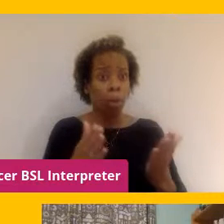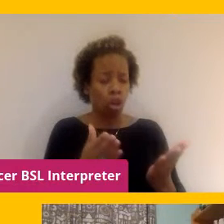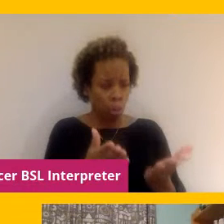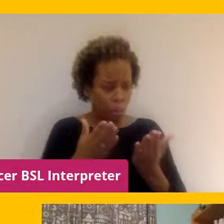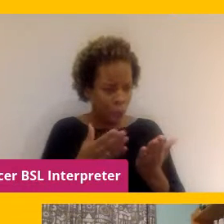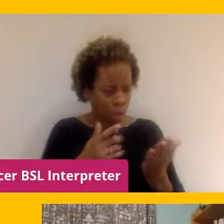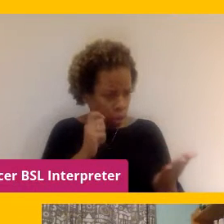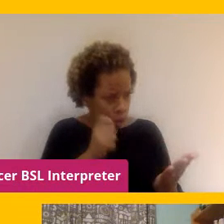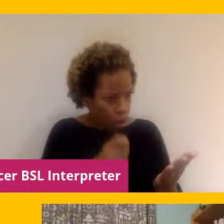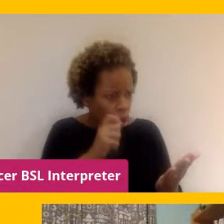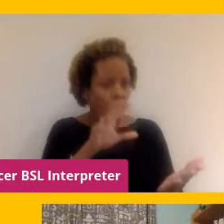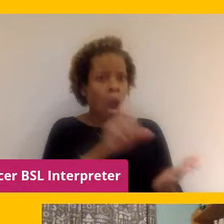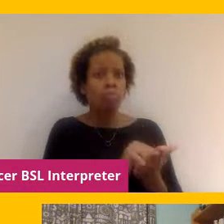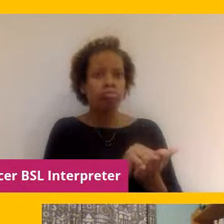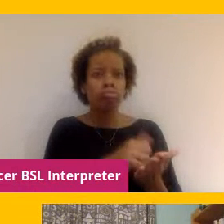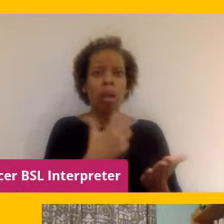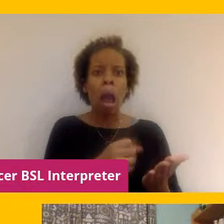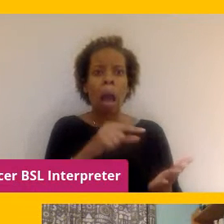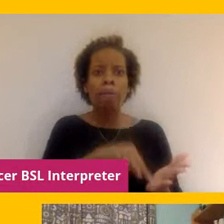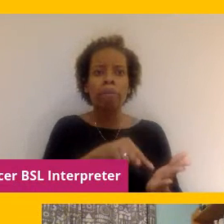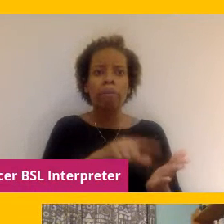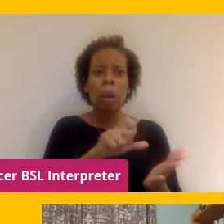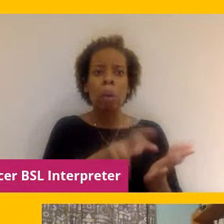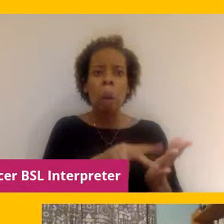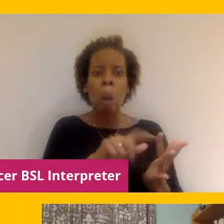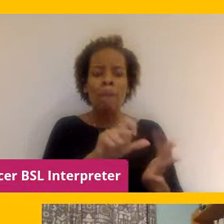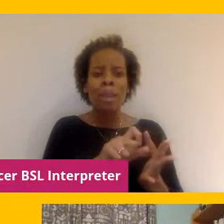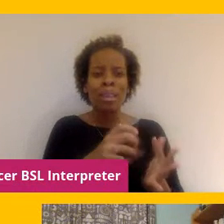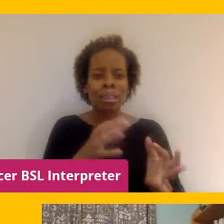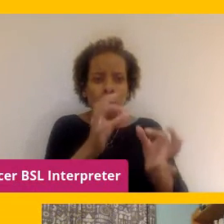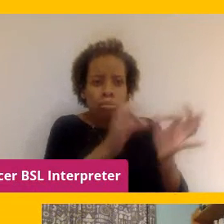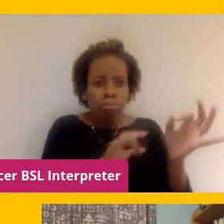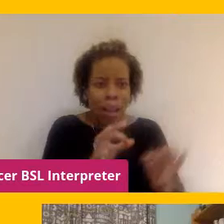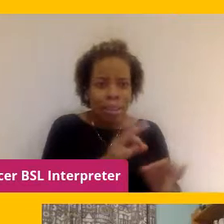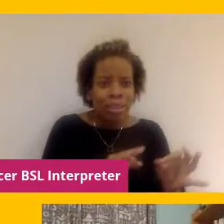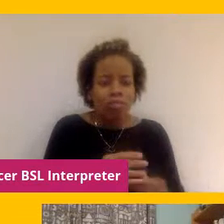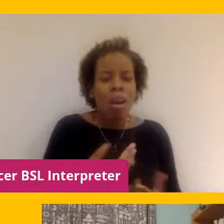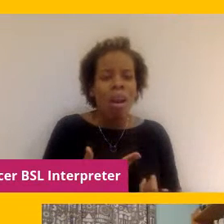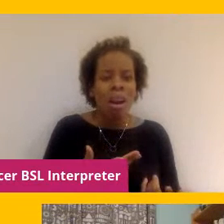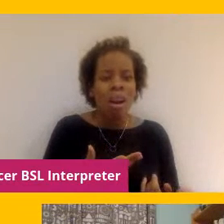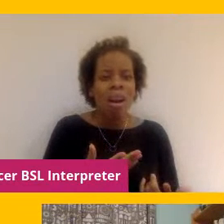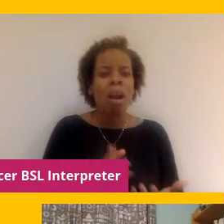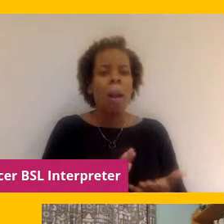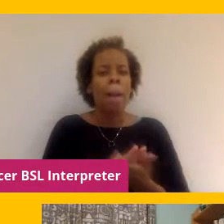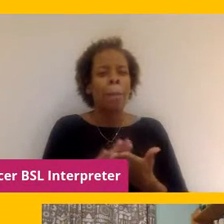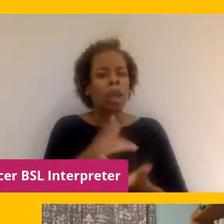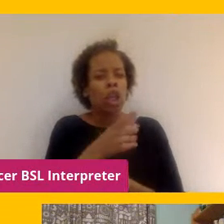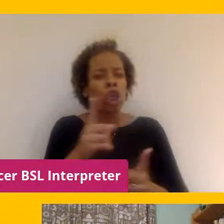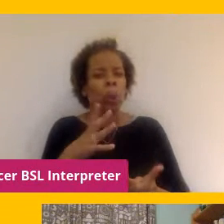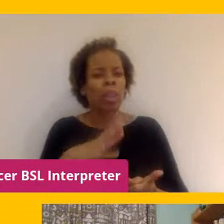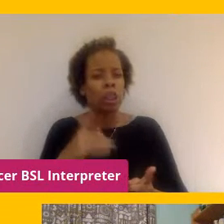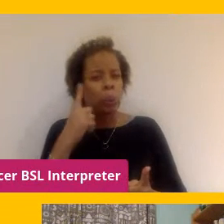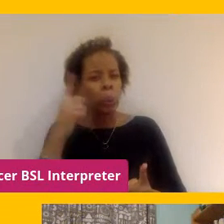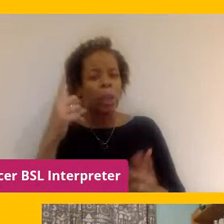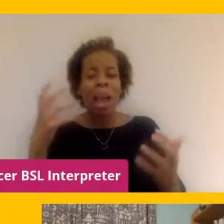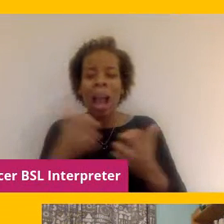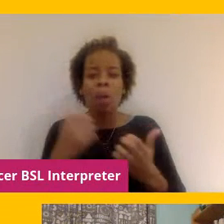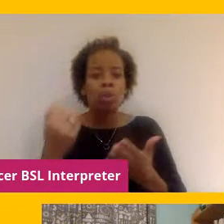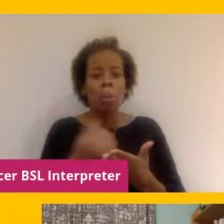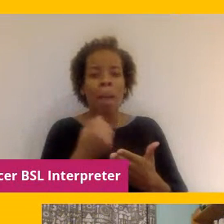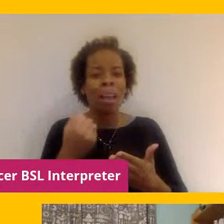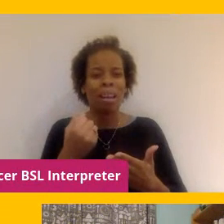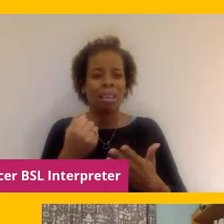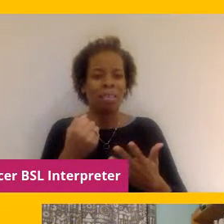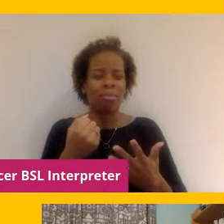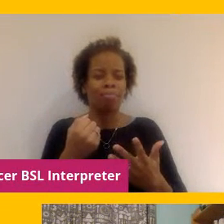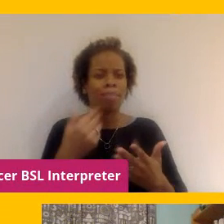of different controls and emerging evidence that you can utilise to make it safer for libraries to